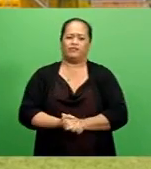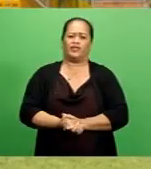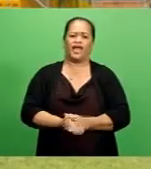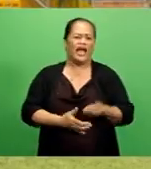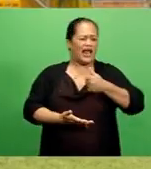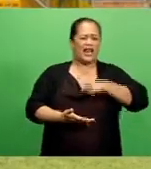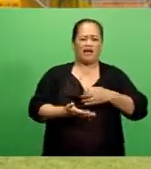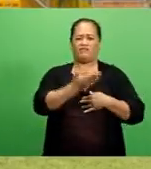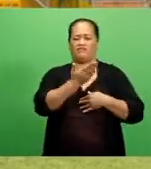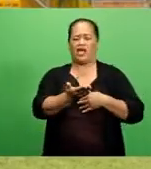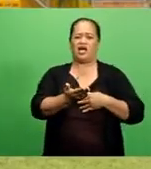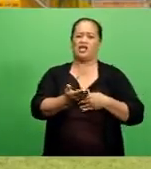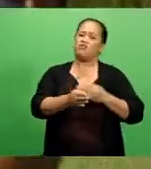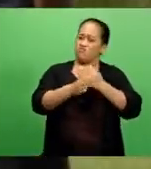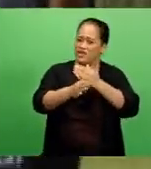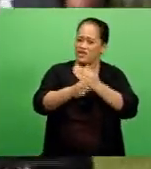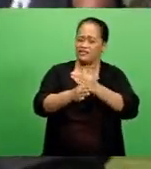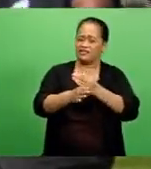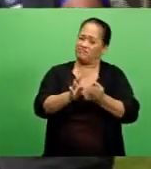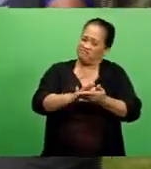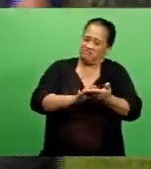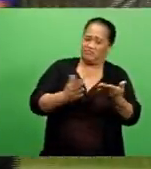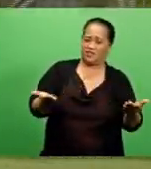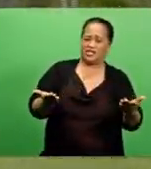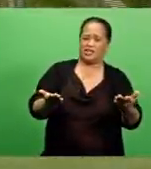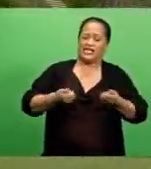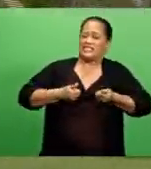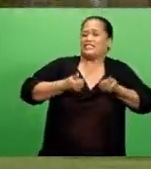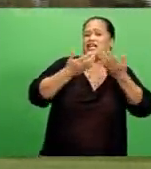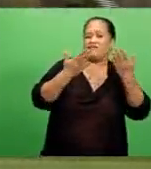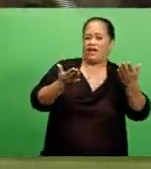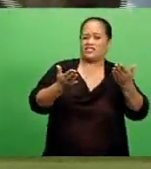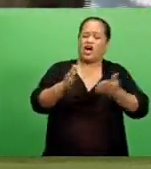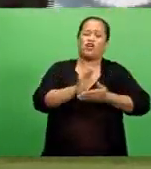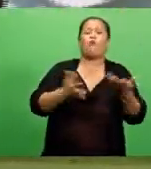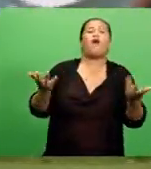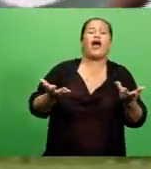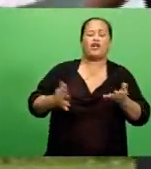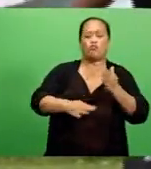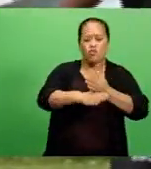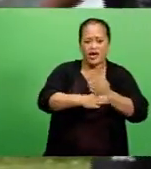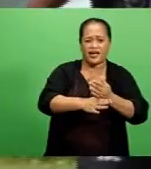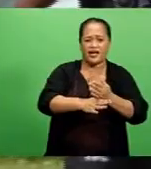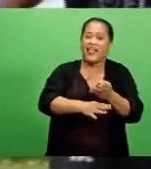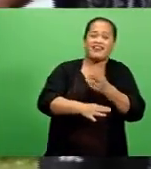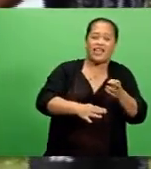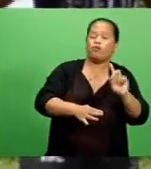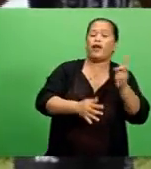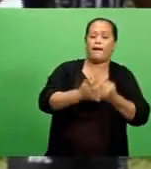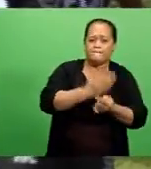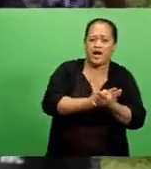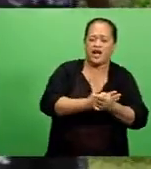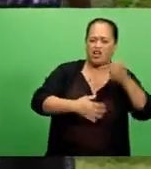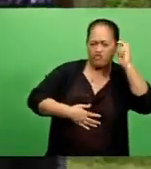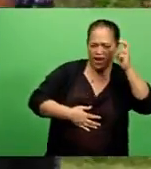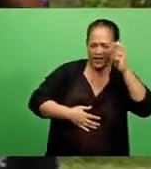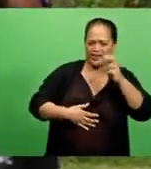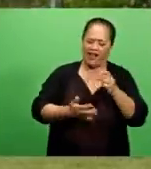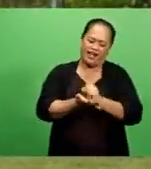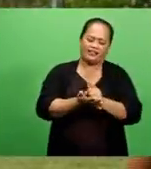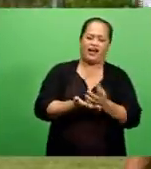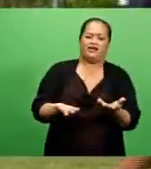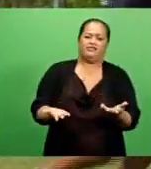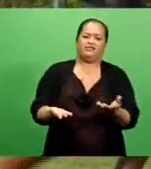go to work. So I have to sacrifice between going to work and coming to training. Yeah, so that's about it, work and training. God